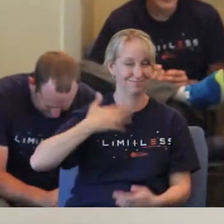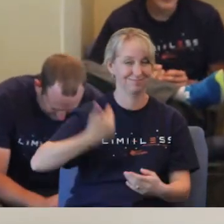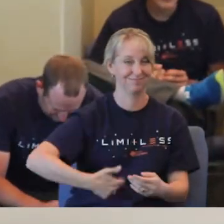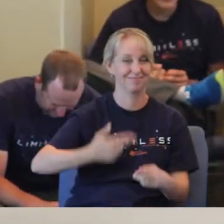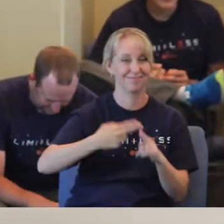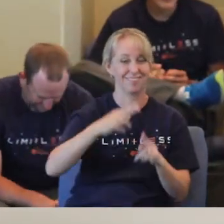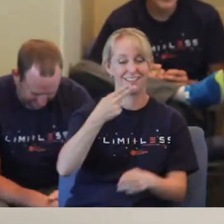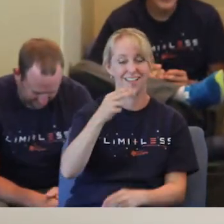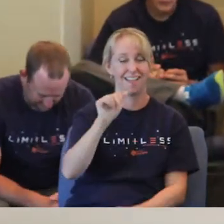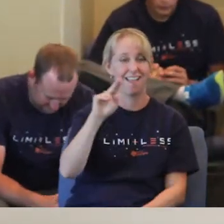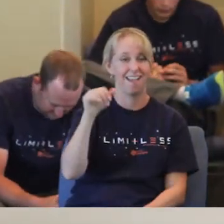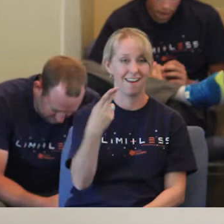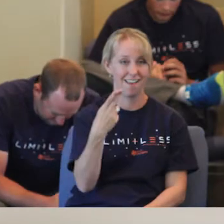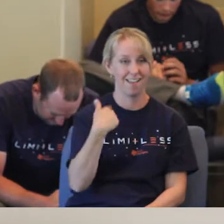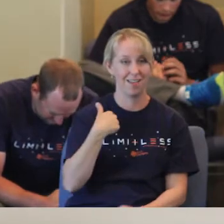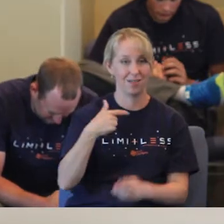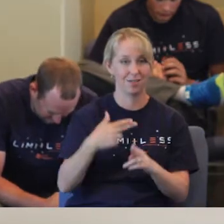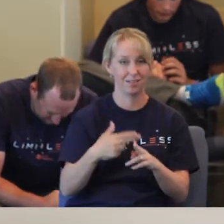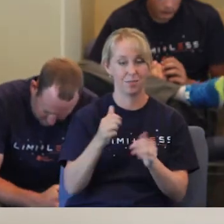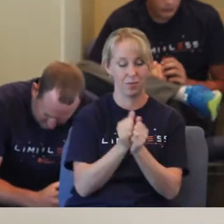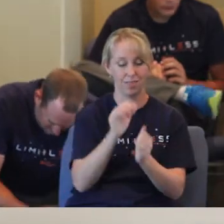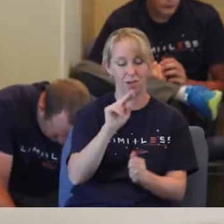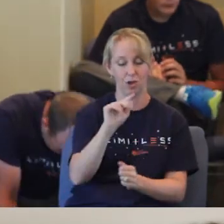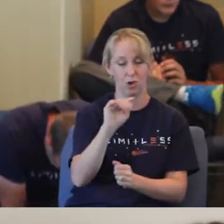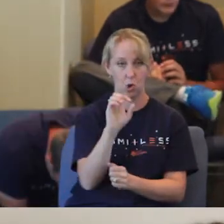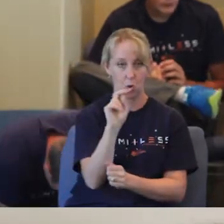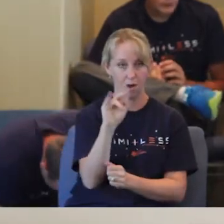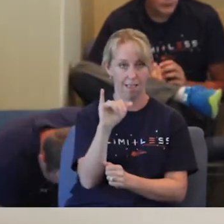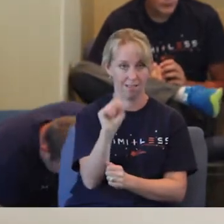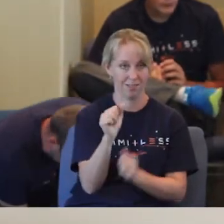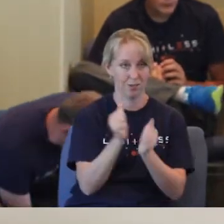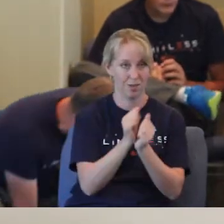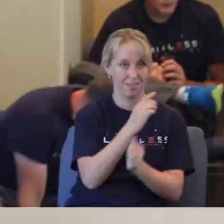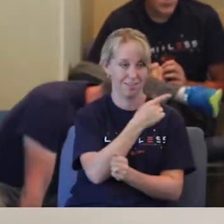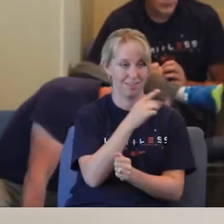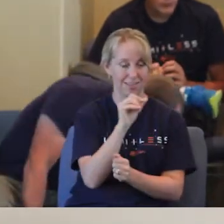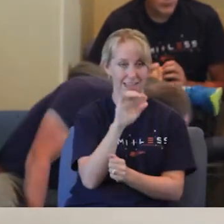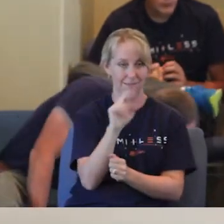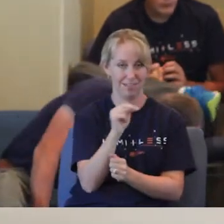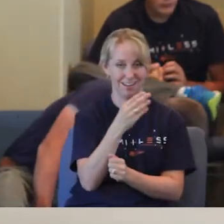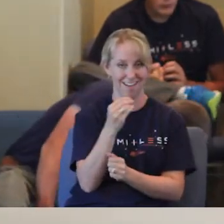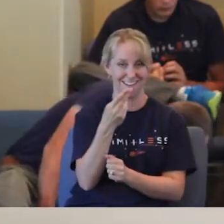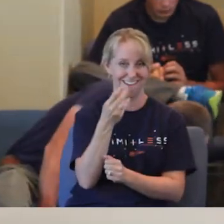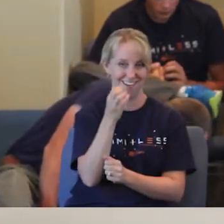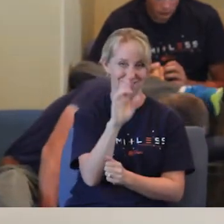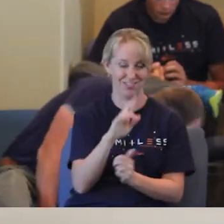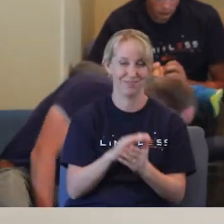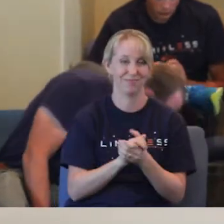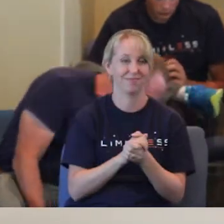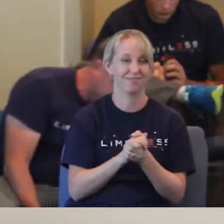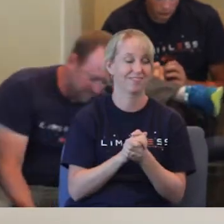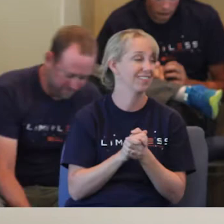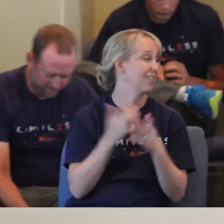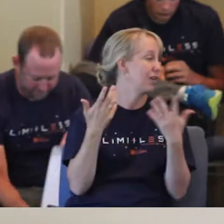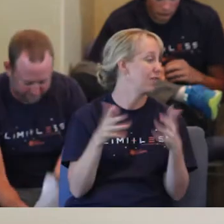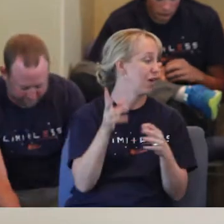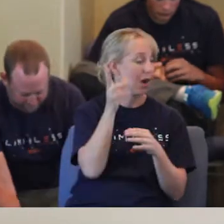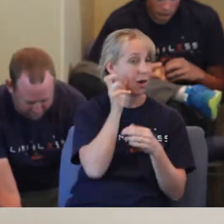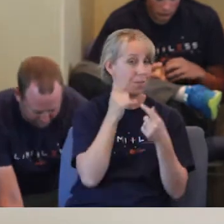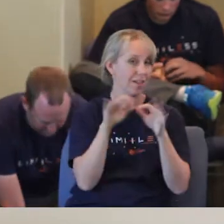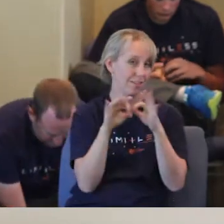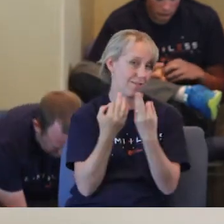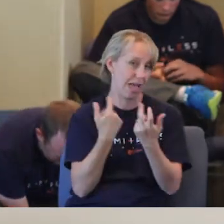I was on the Toenails with Camden and Hunter, and you've already heard about the family that we were